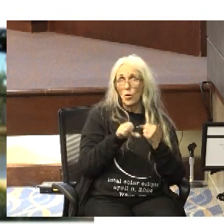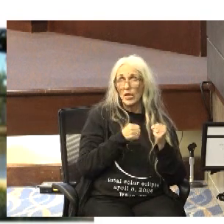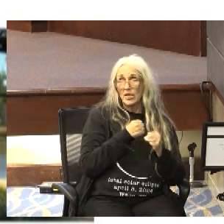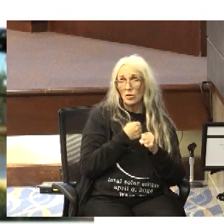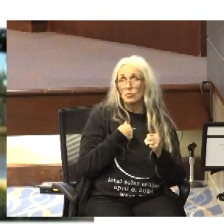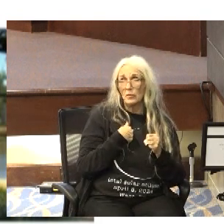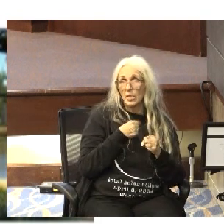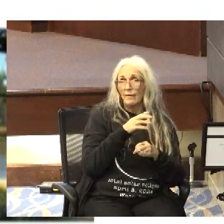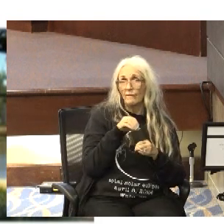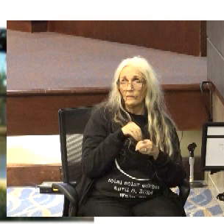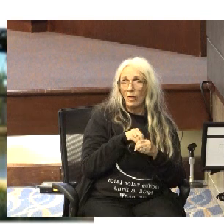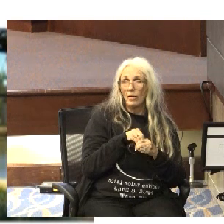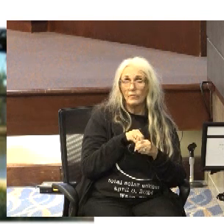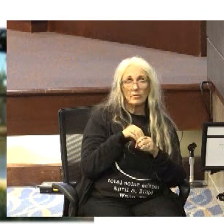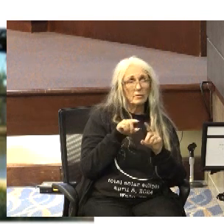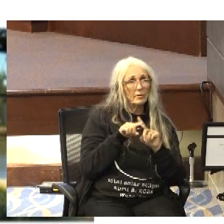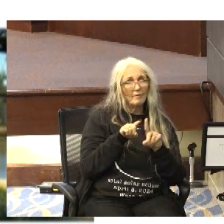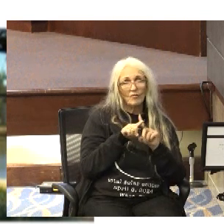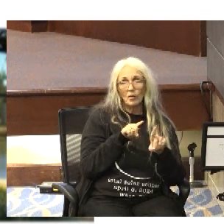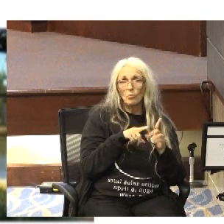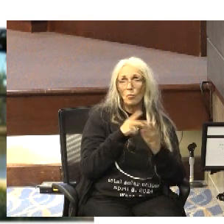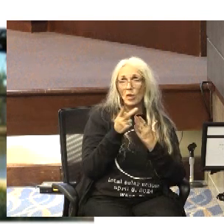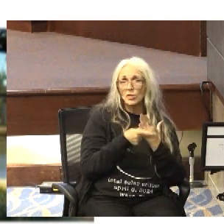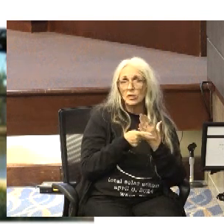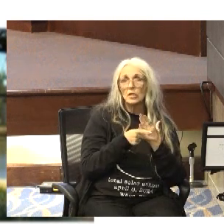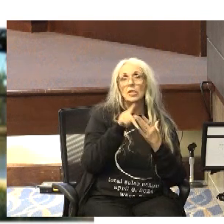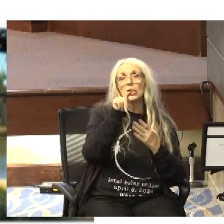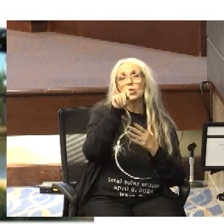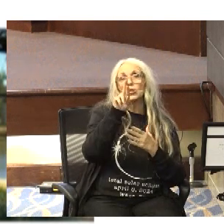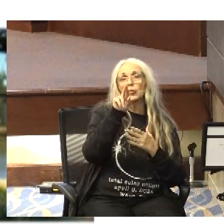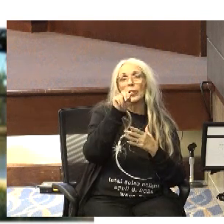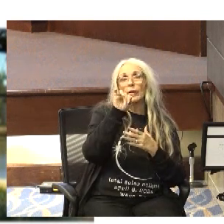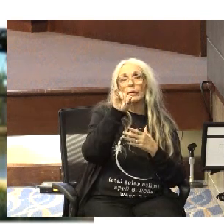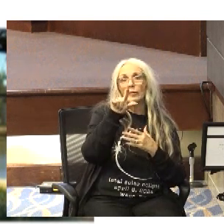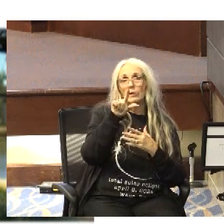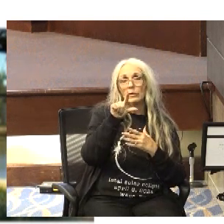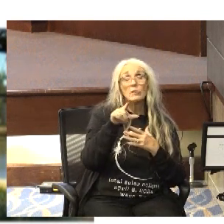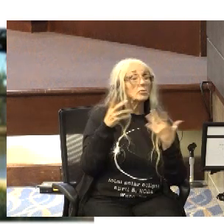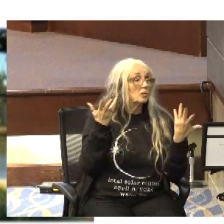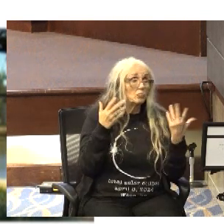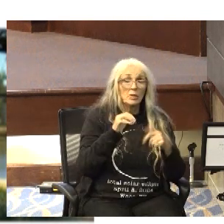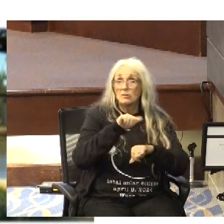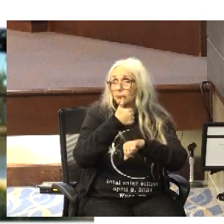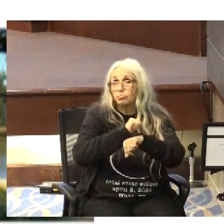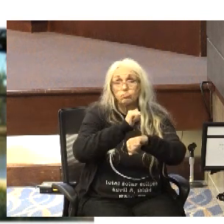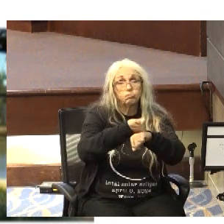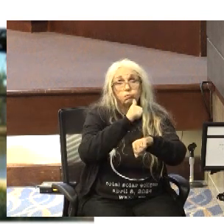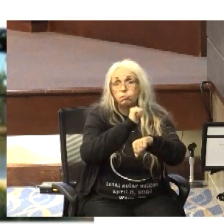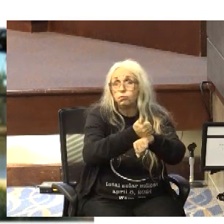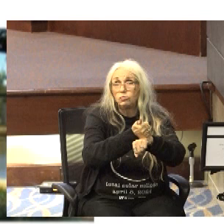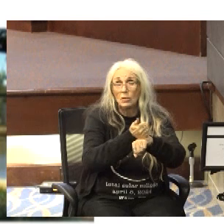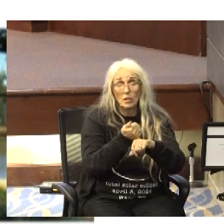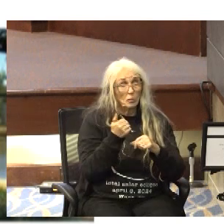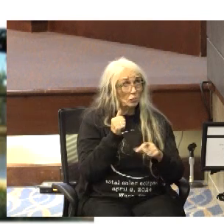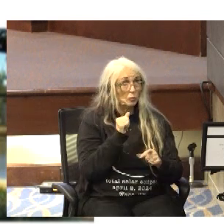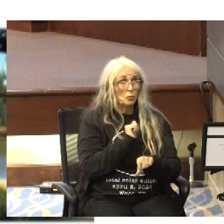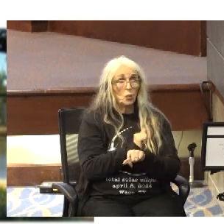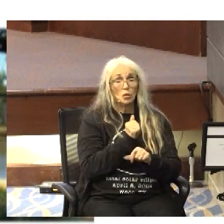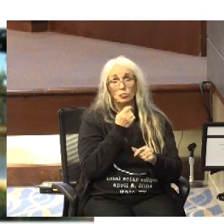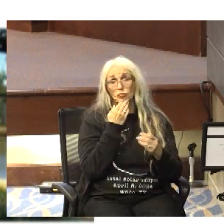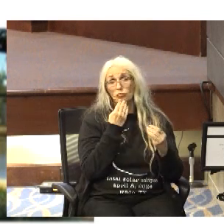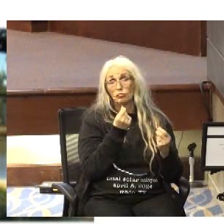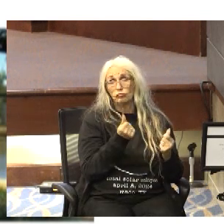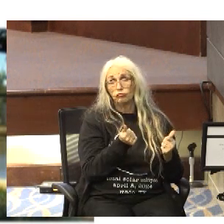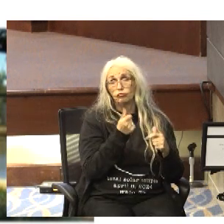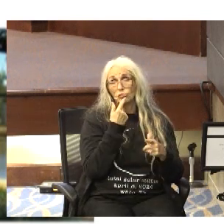this business across projects is trails. So we do trails really well. We've got a firm that we engage that comes in and does a